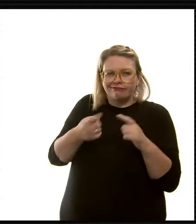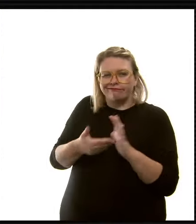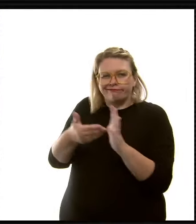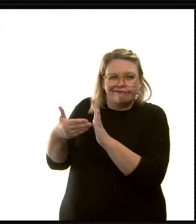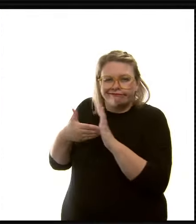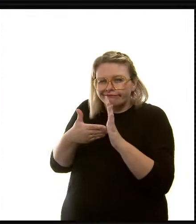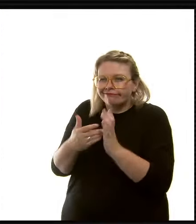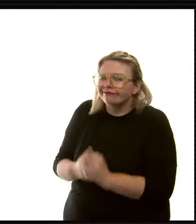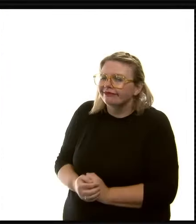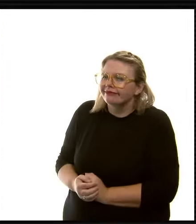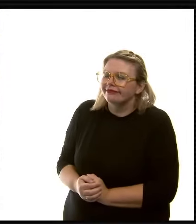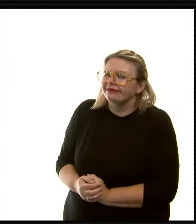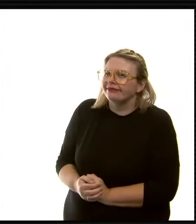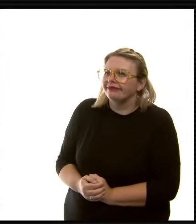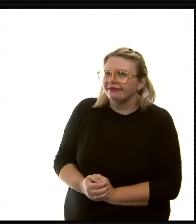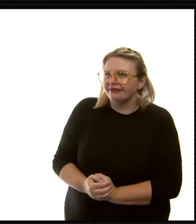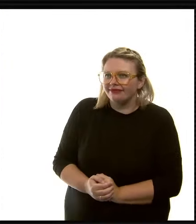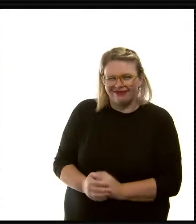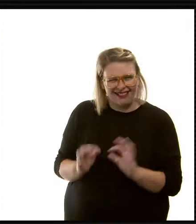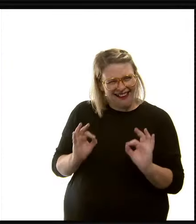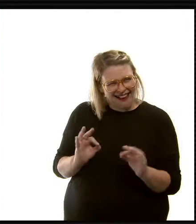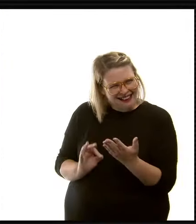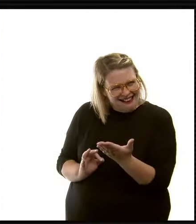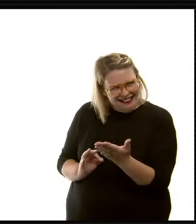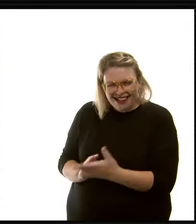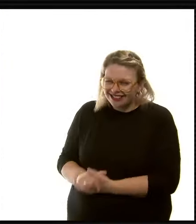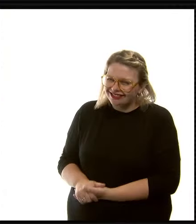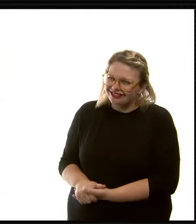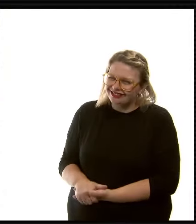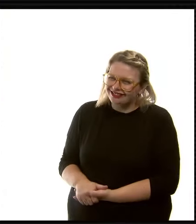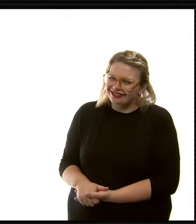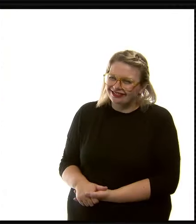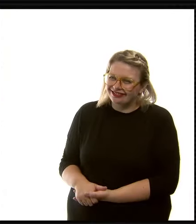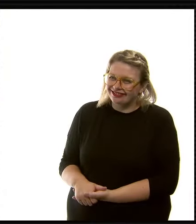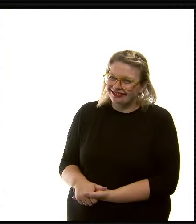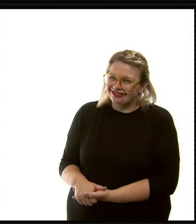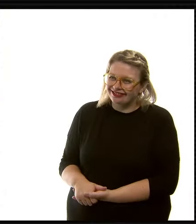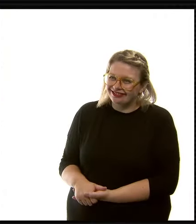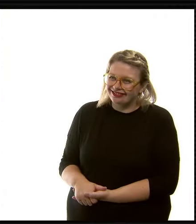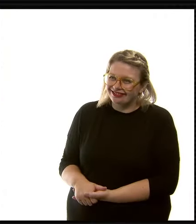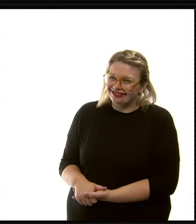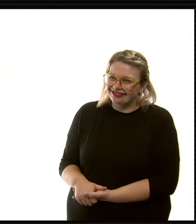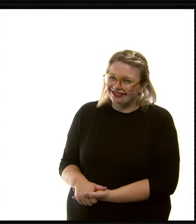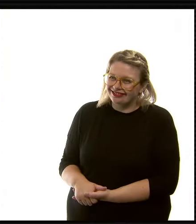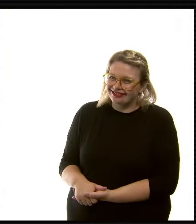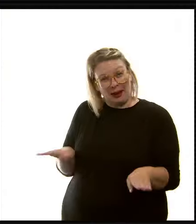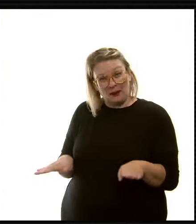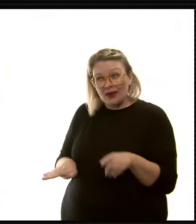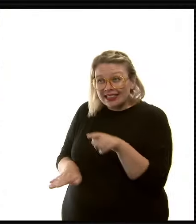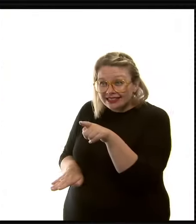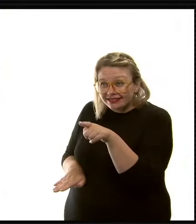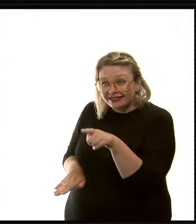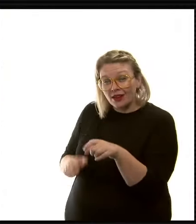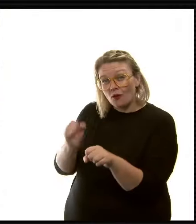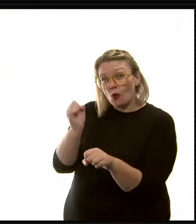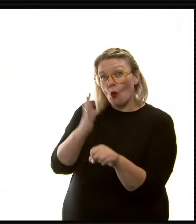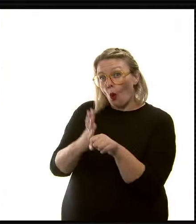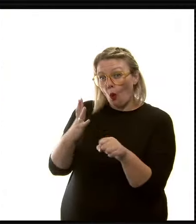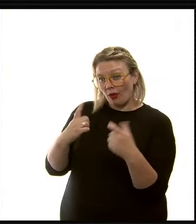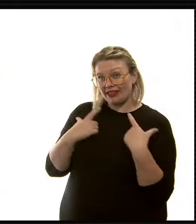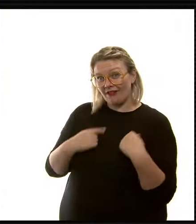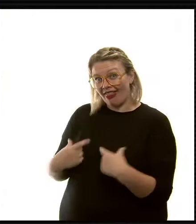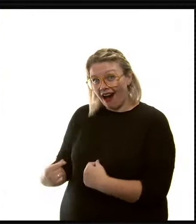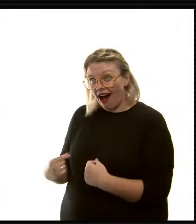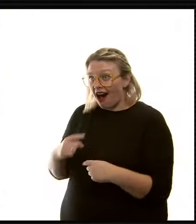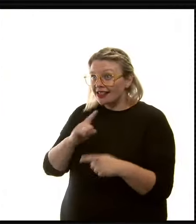Okay, here we go. This is my penguin. It's got some gold feathers on top and lots of different